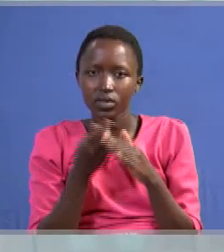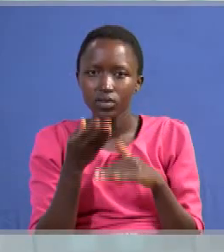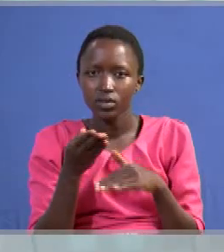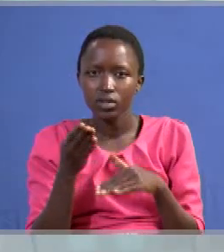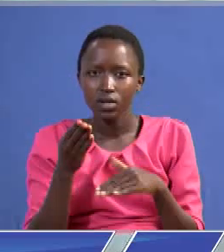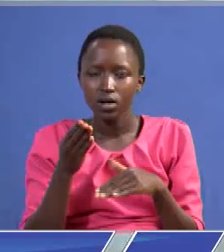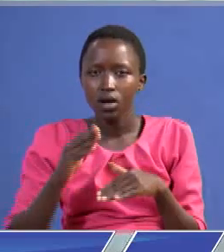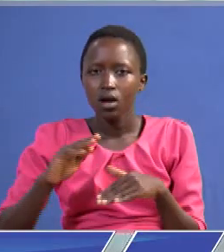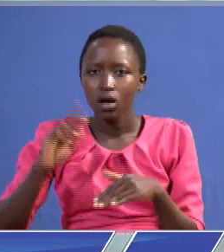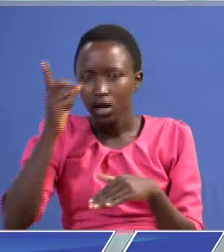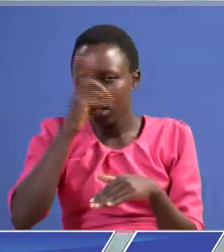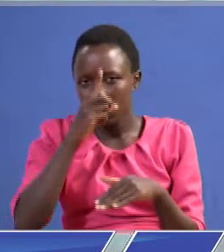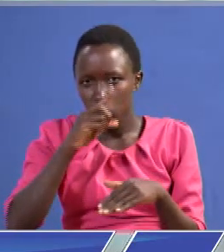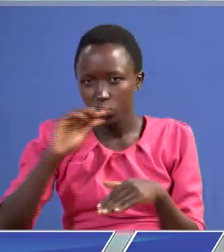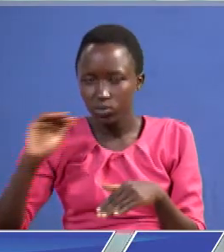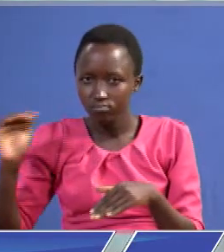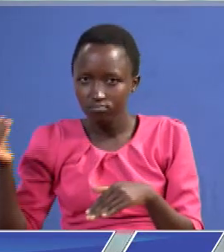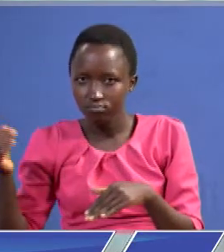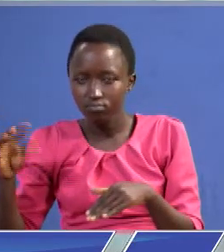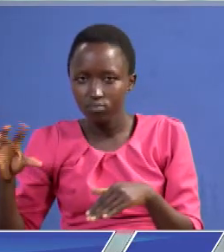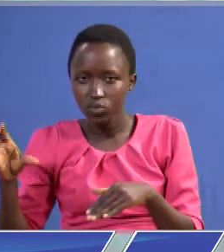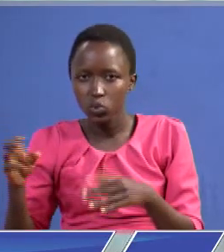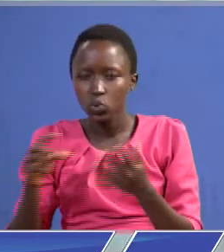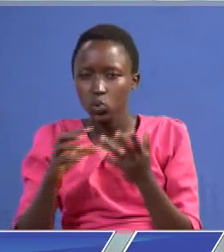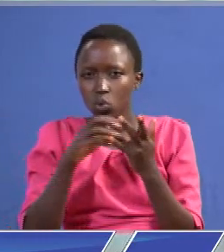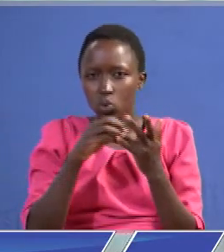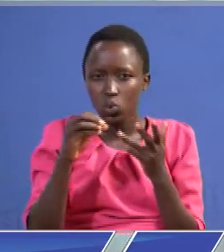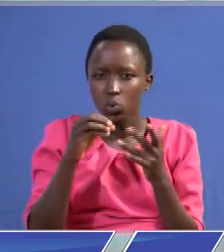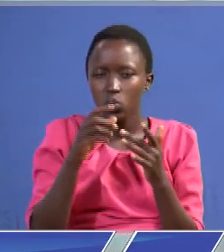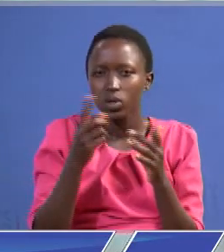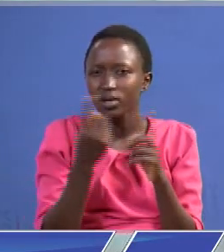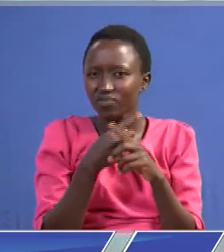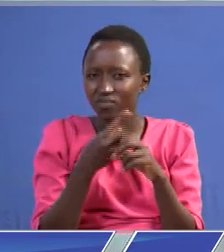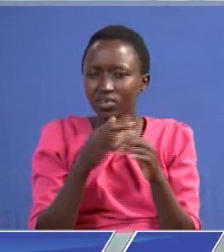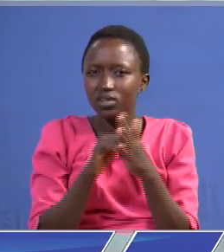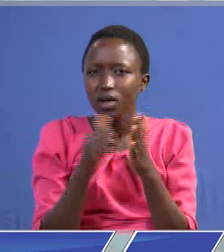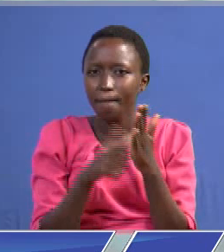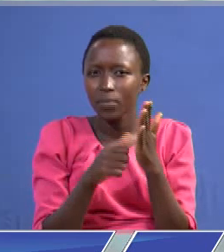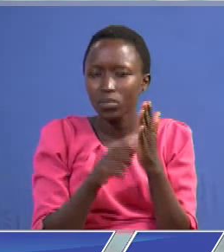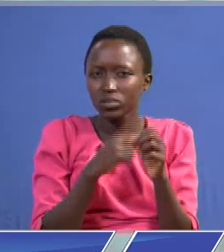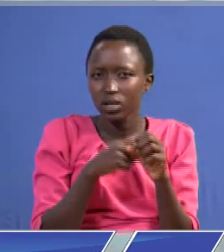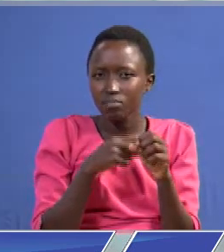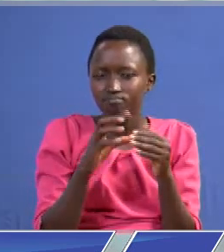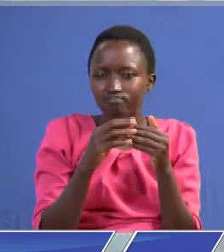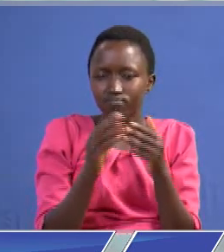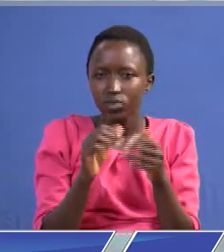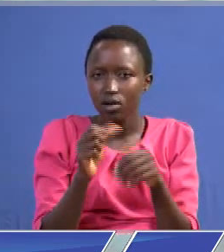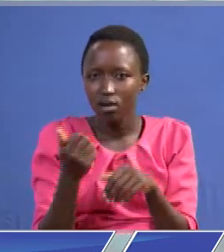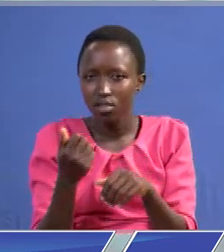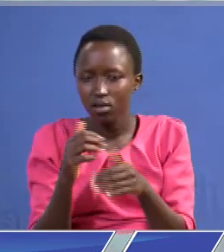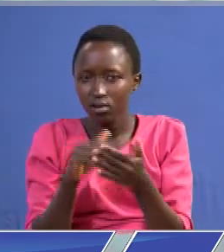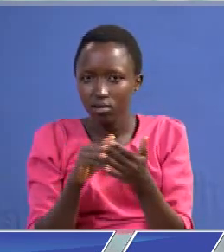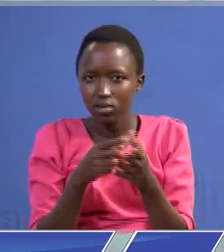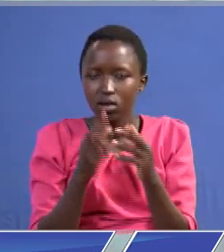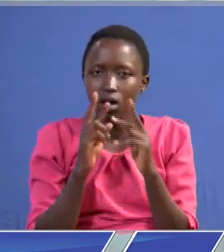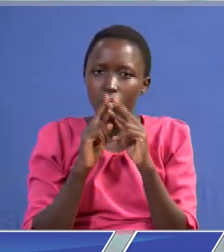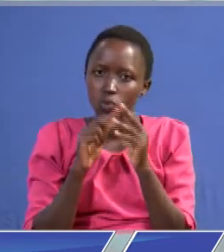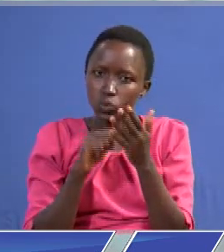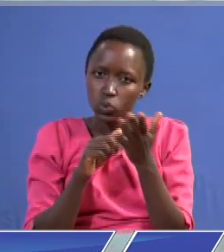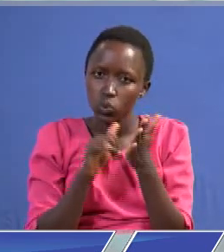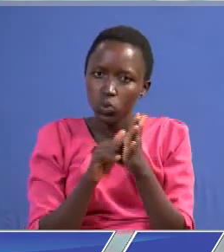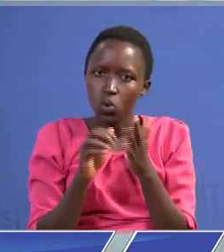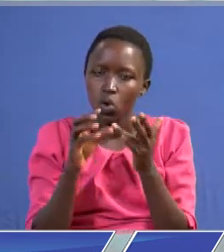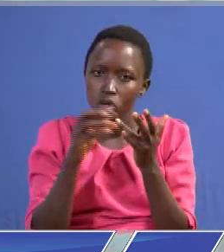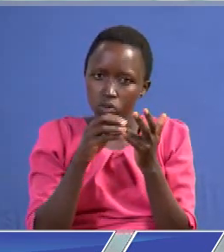City County has been subject to scrutiny in the recent past due to numerous wrangles during his tenure. In yet another, reports indicate